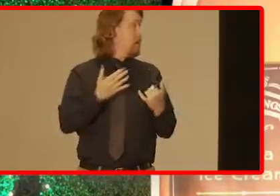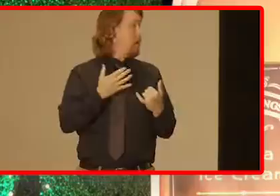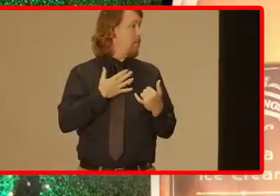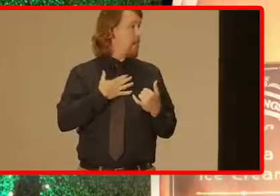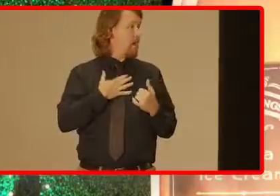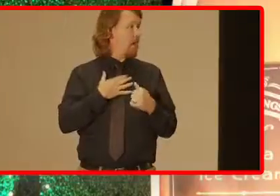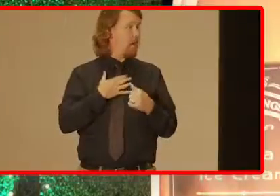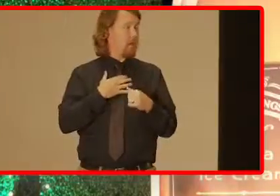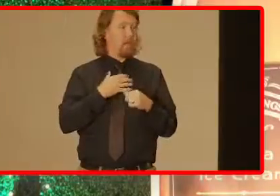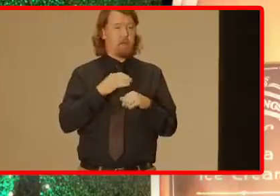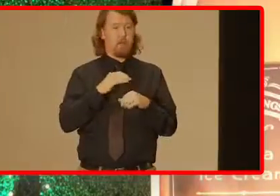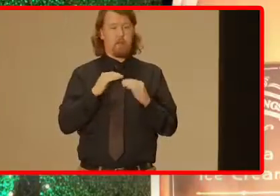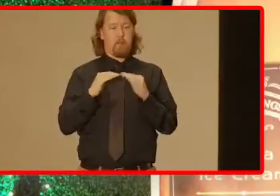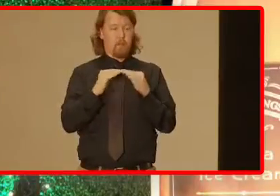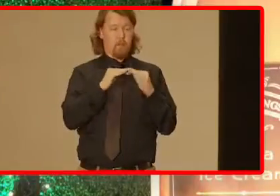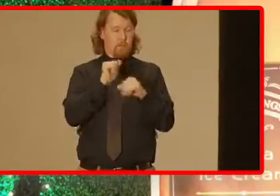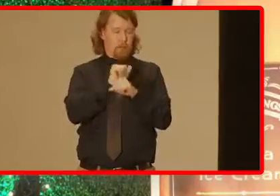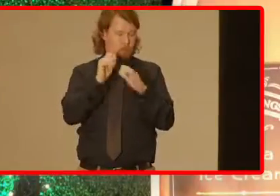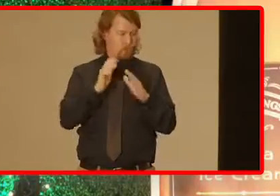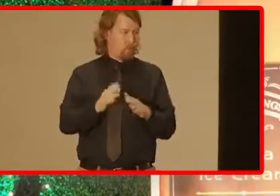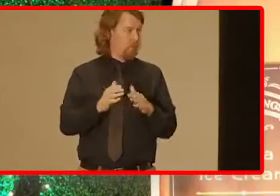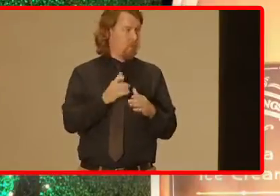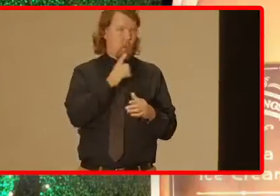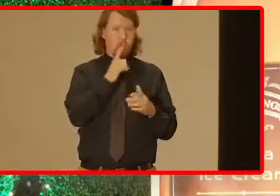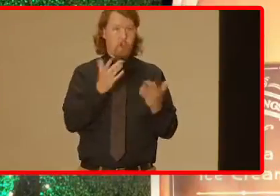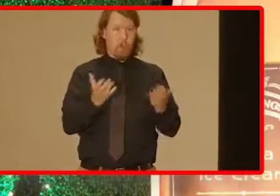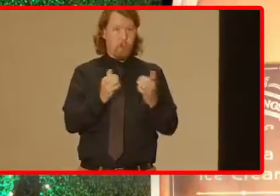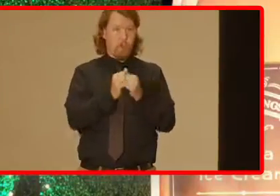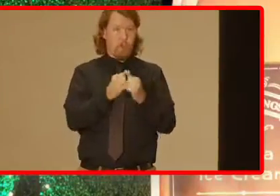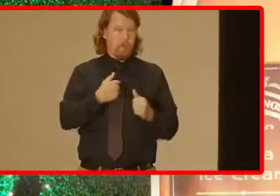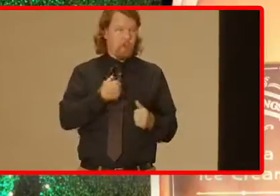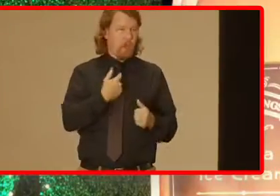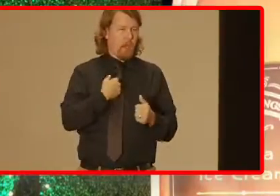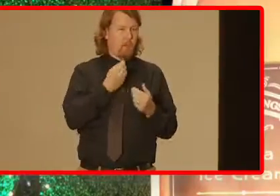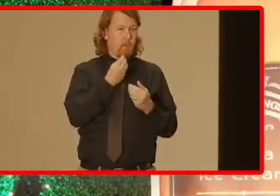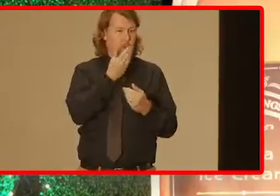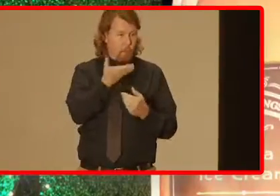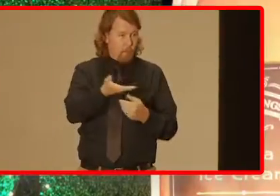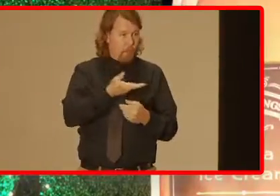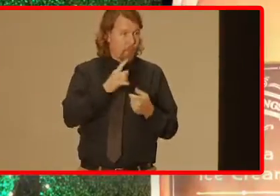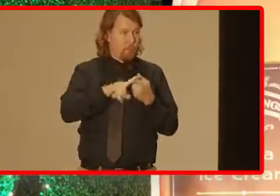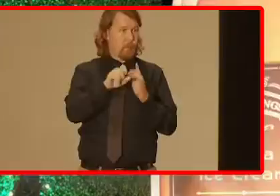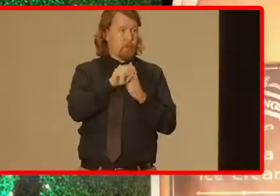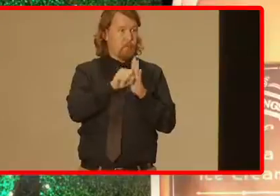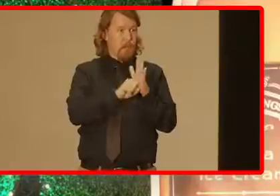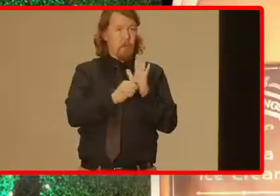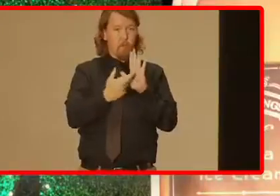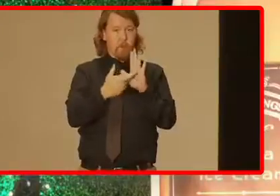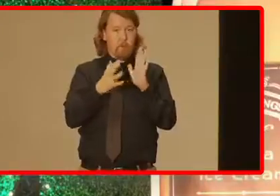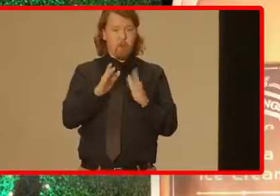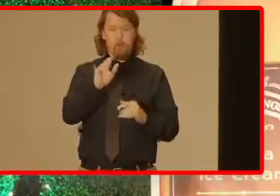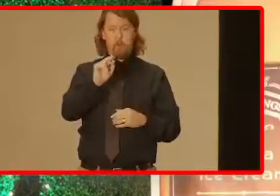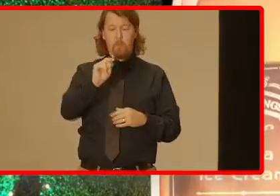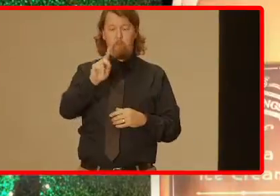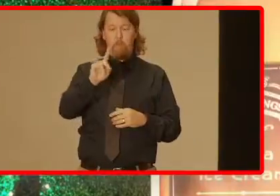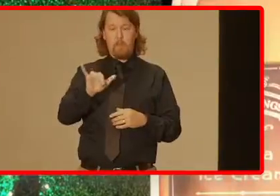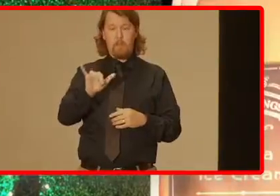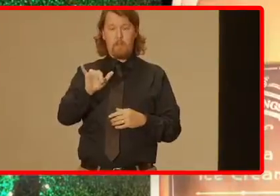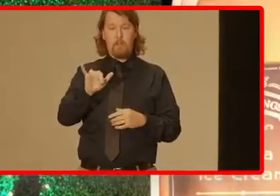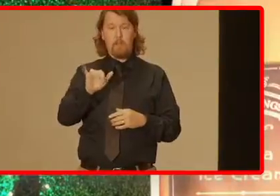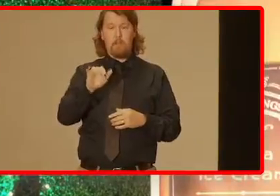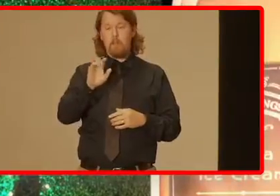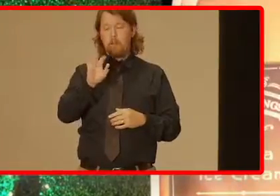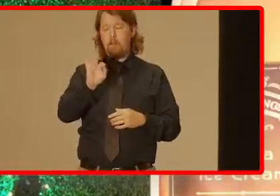to say a few words. And I'll go ahead and start off with giving a warm welcome to State Representative Randy Fine.